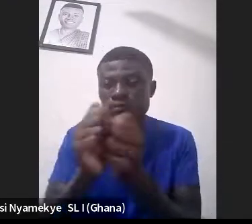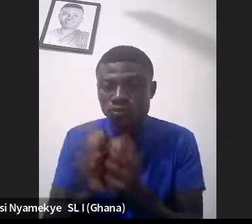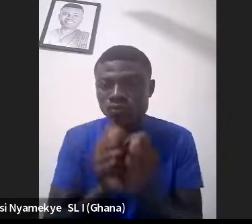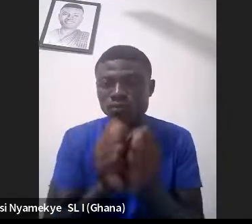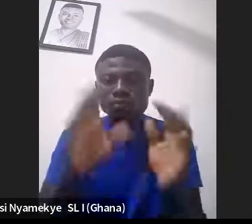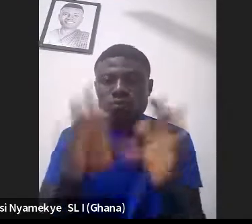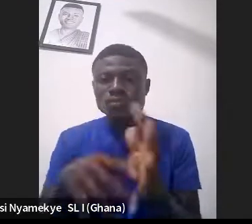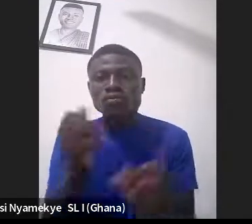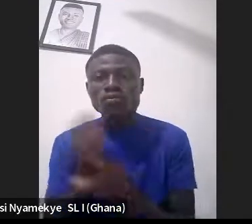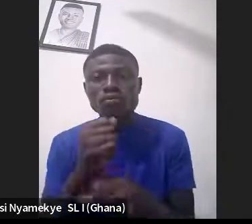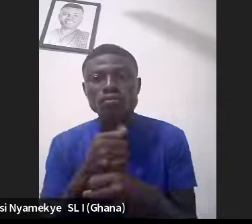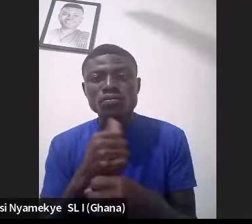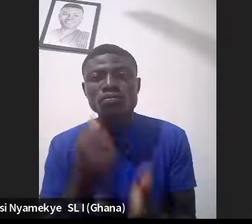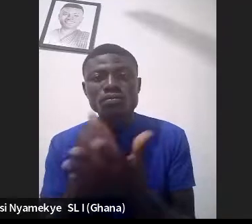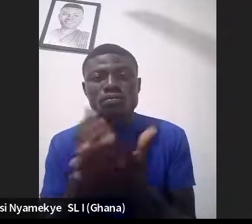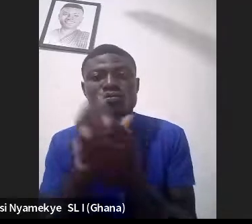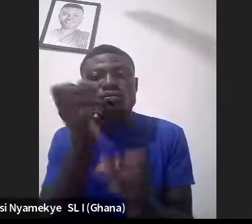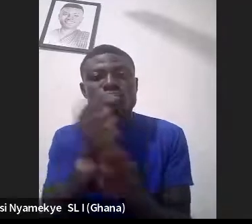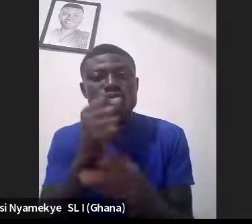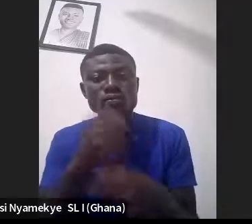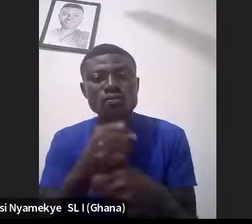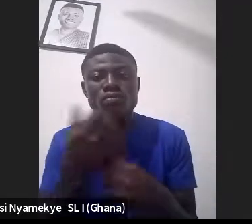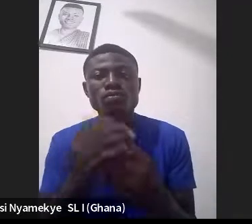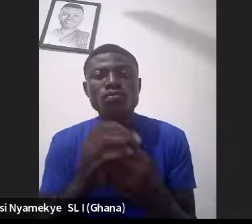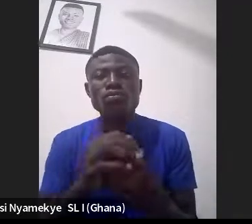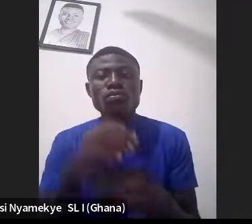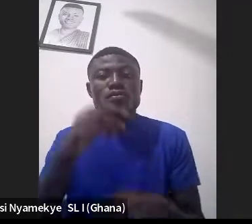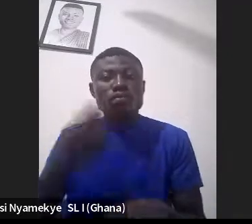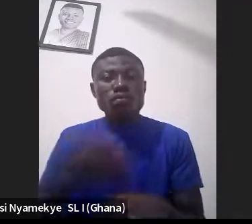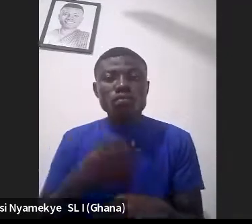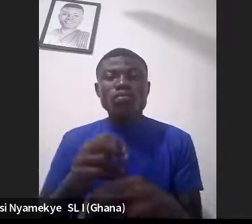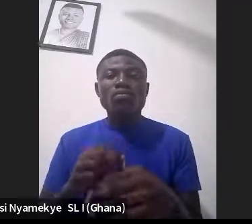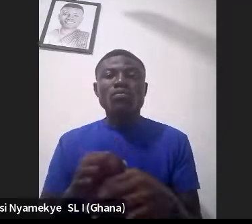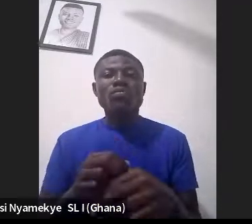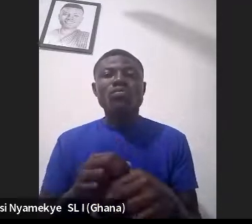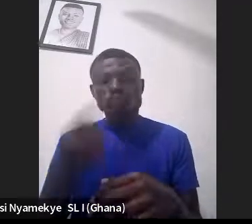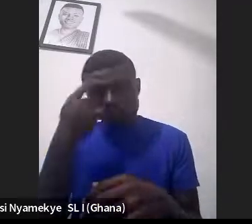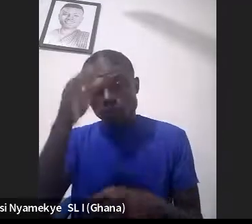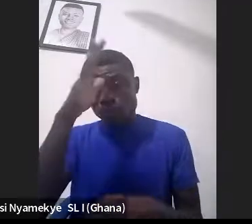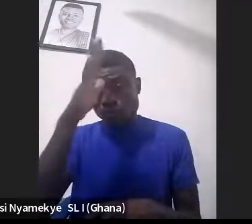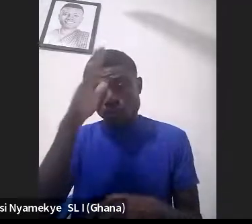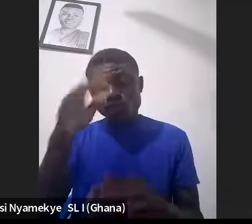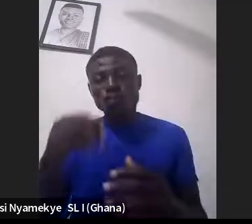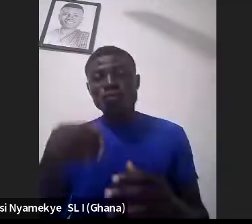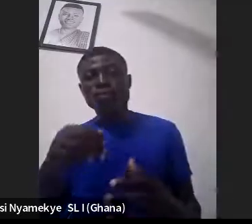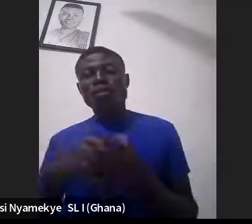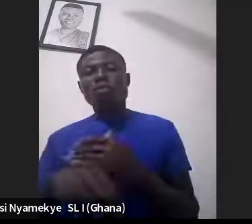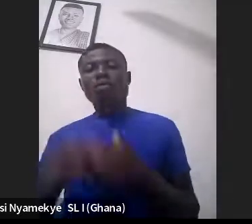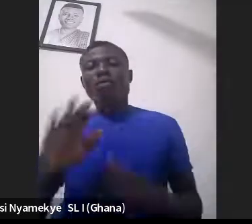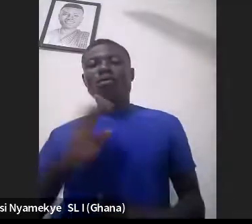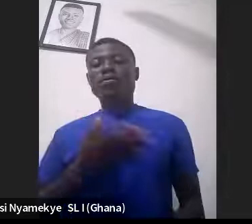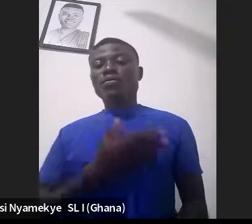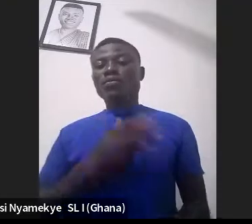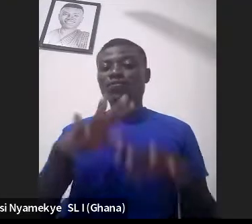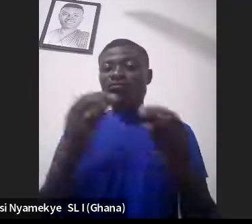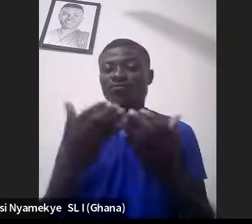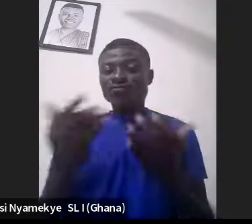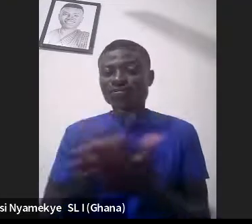really creates a very difficult situation for the fathers in our community here.